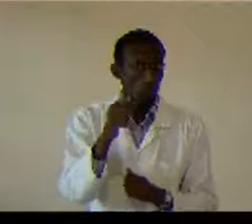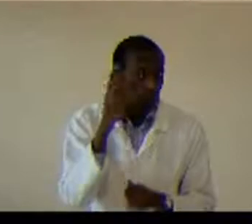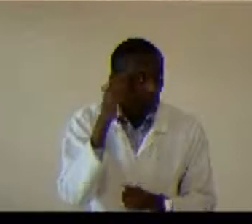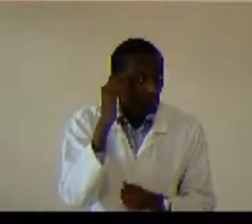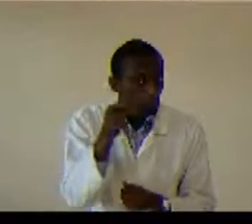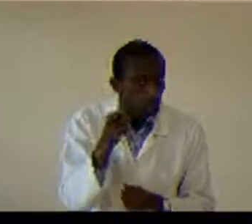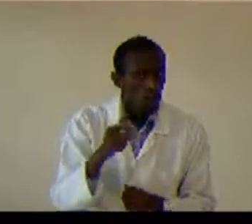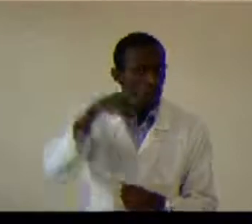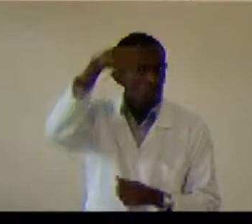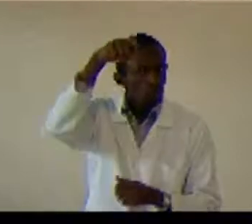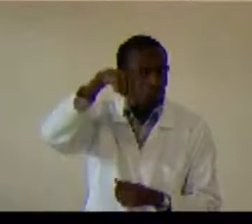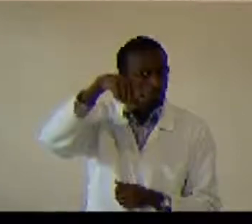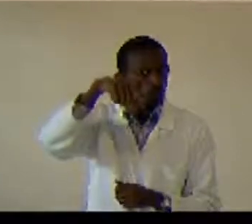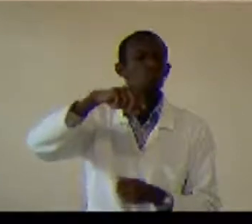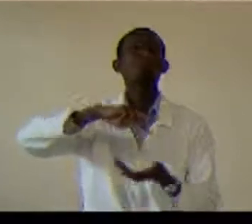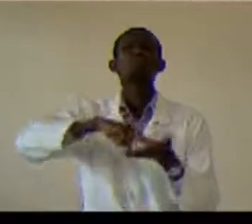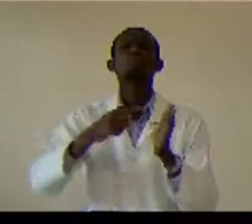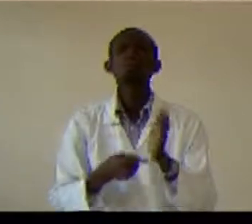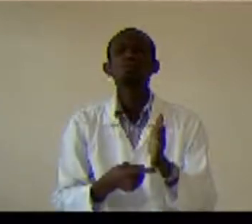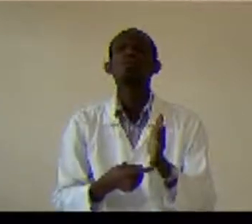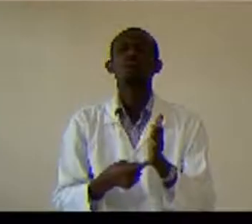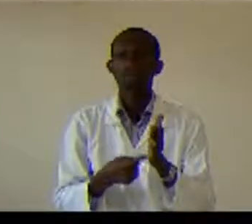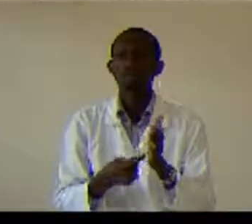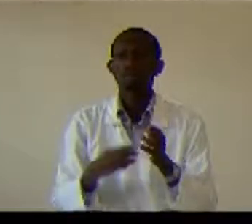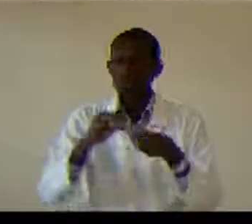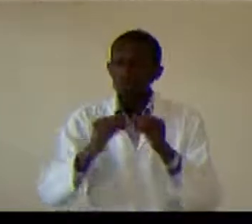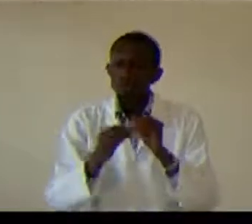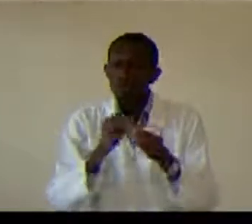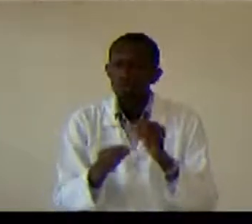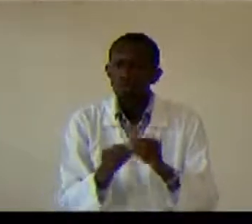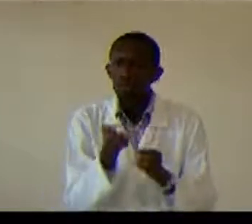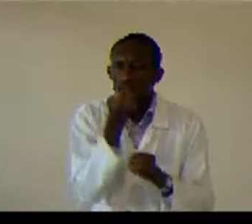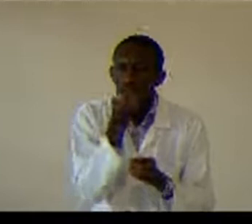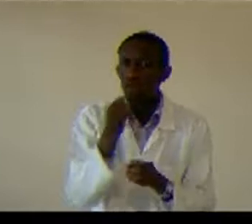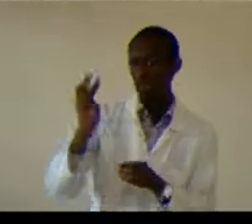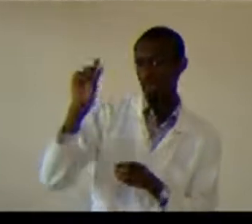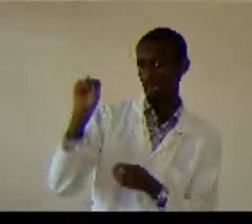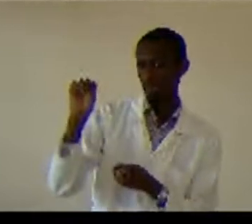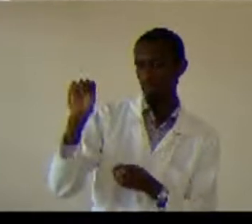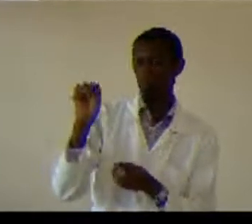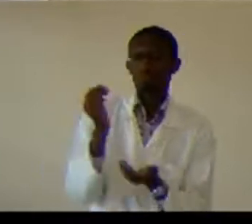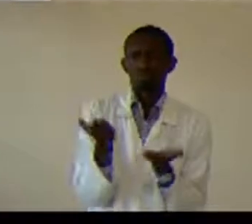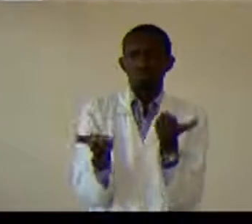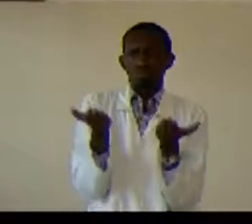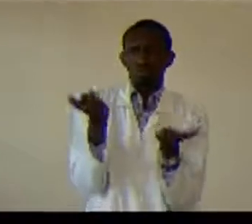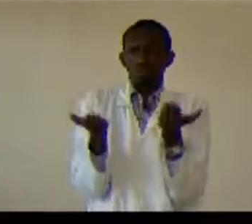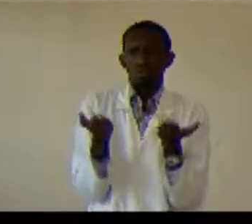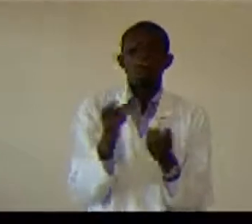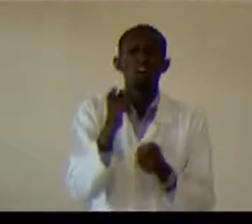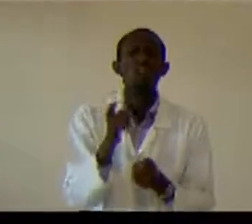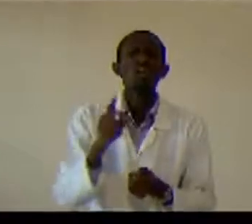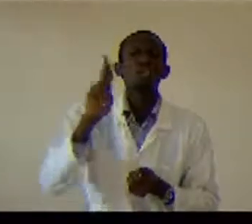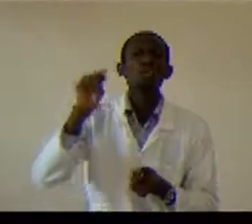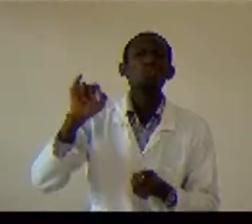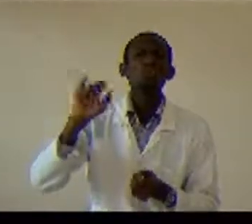Q is quantity of heat. M is mass. So what are the units,